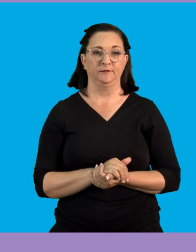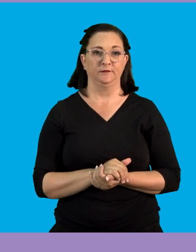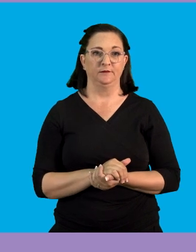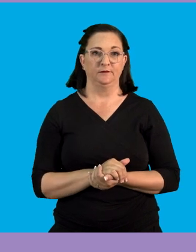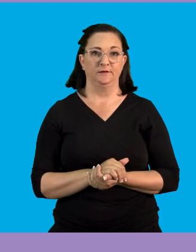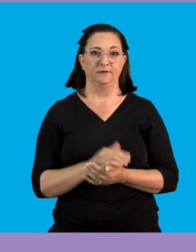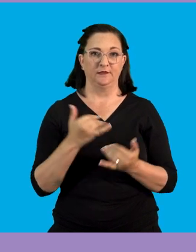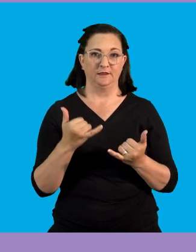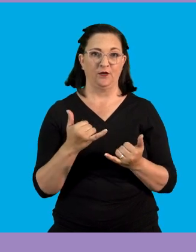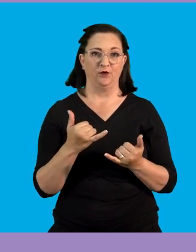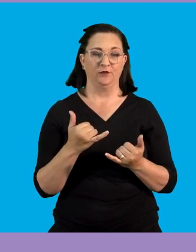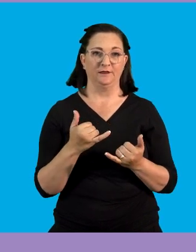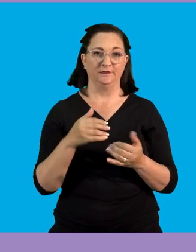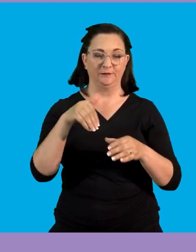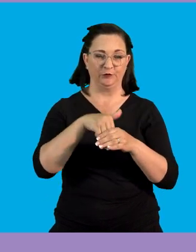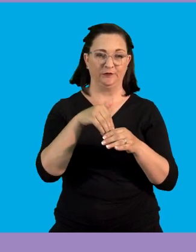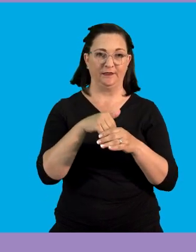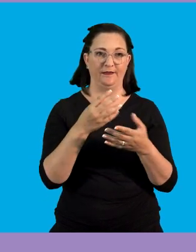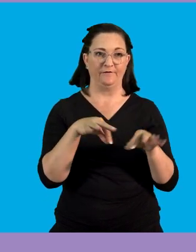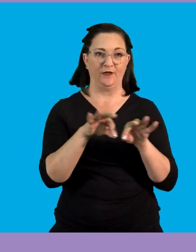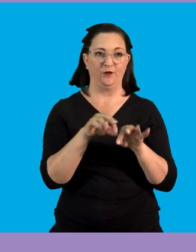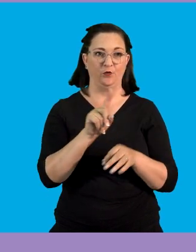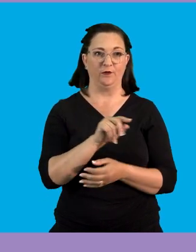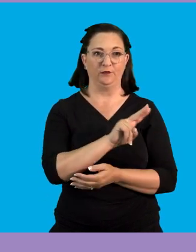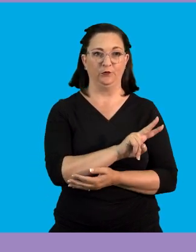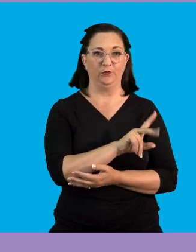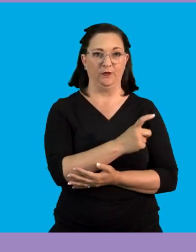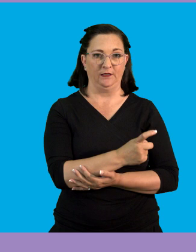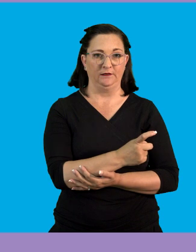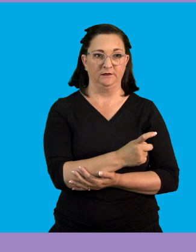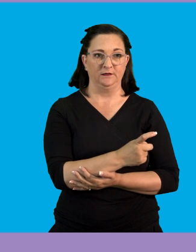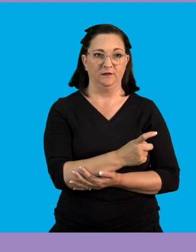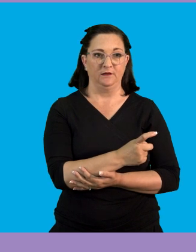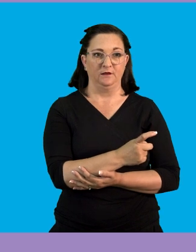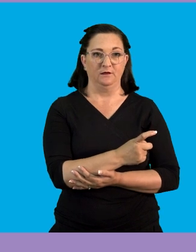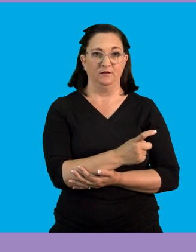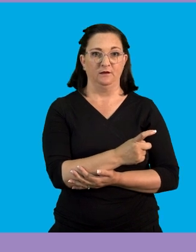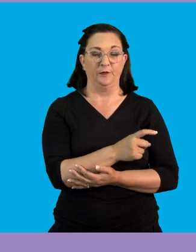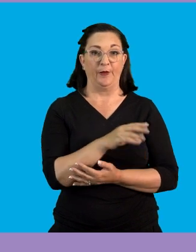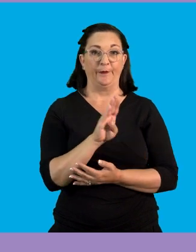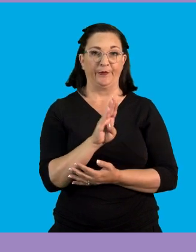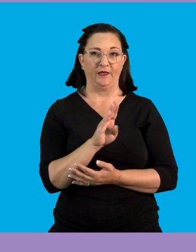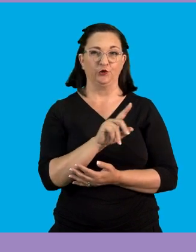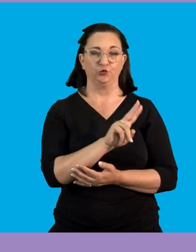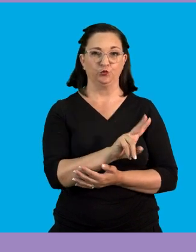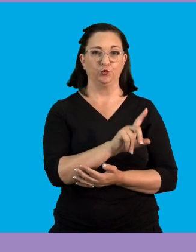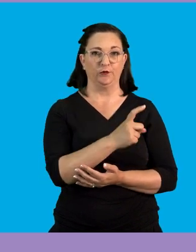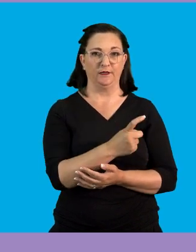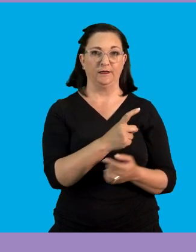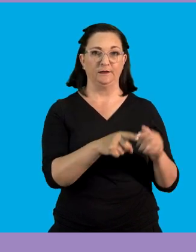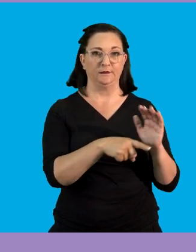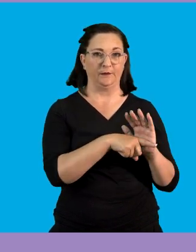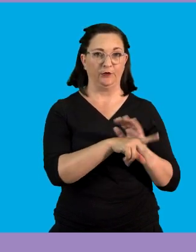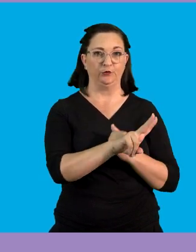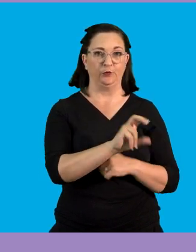All right, then let's put values to the angles. So angle A was 2x and angle